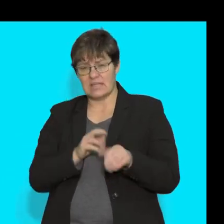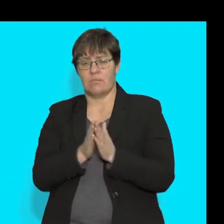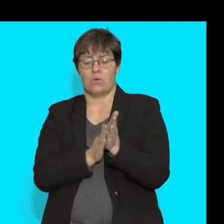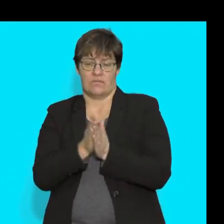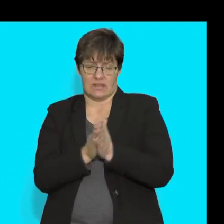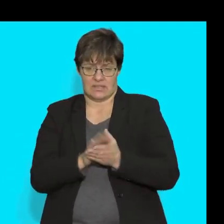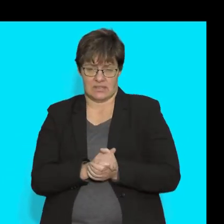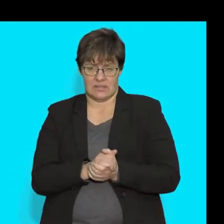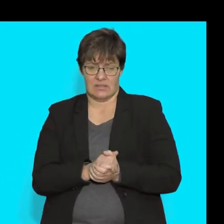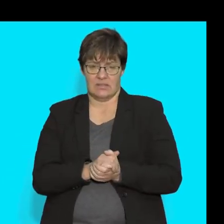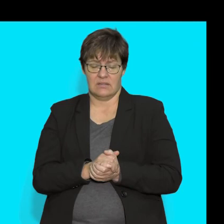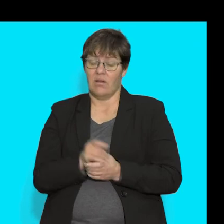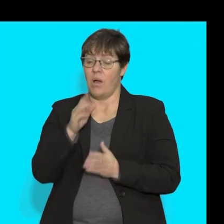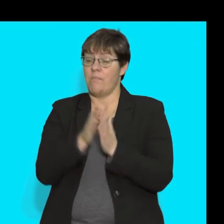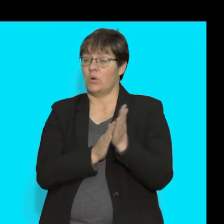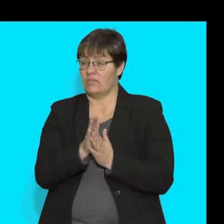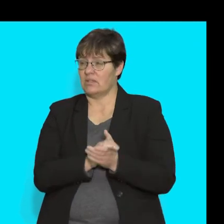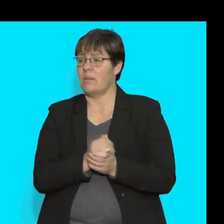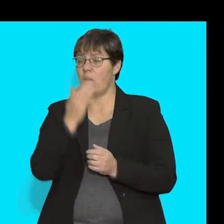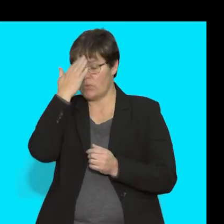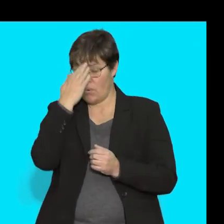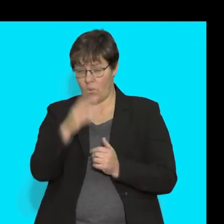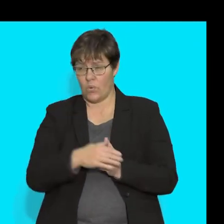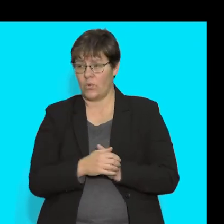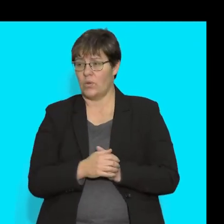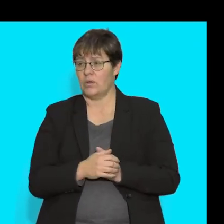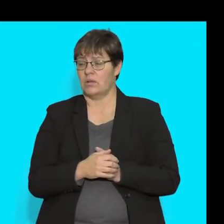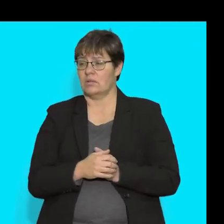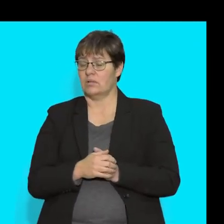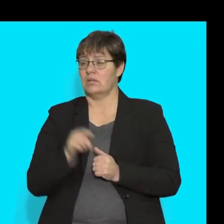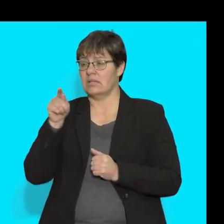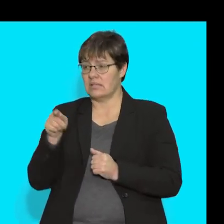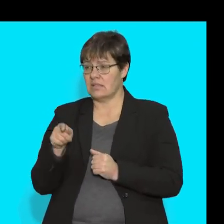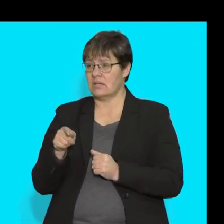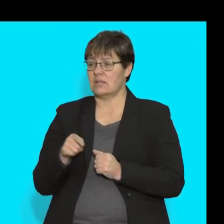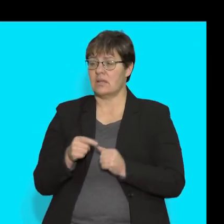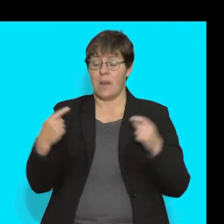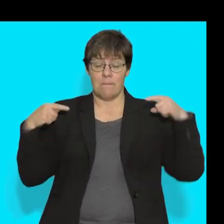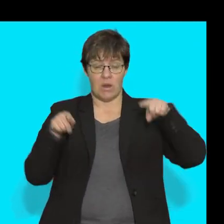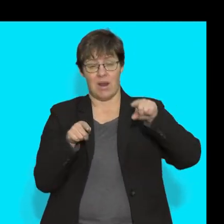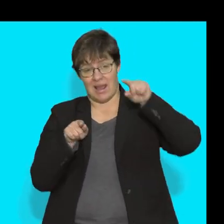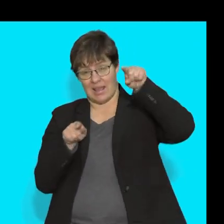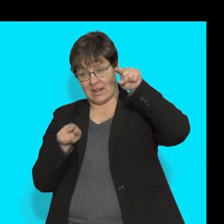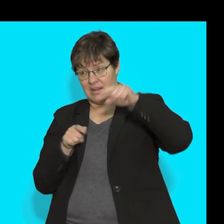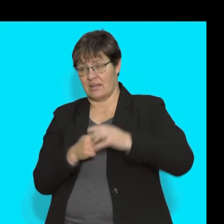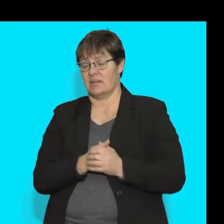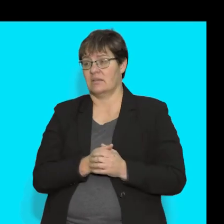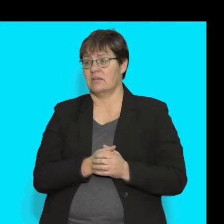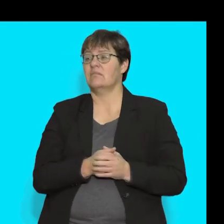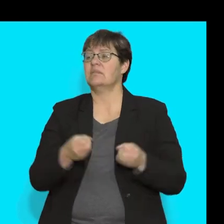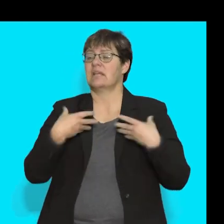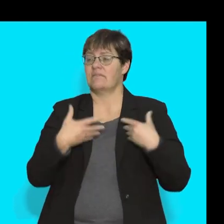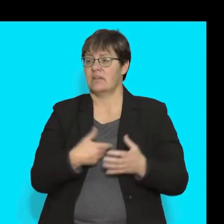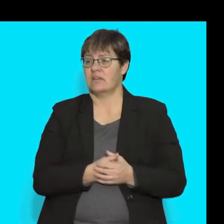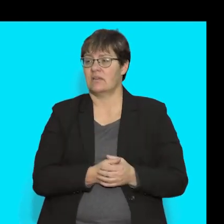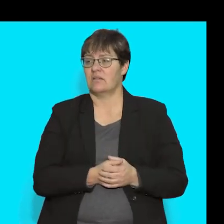need to motivate this. To motivate this, I know for a fact that this line is parallel to that